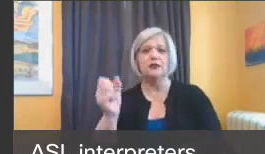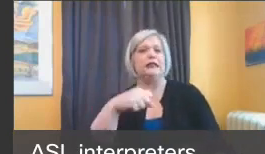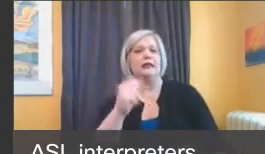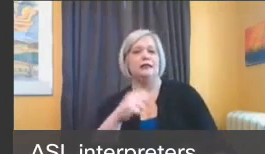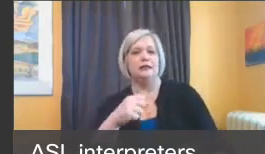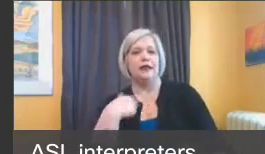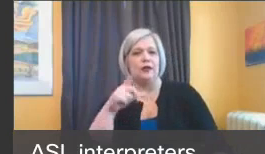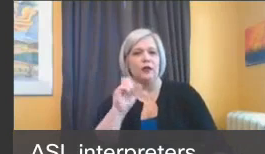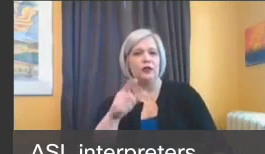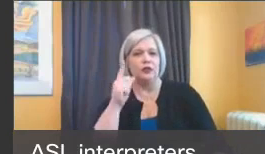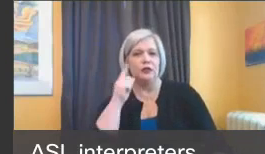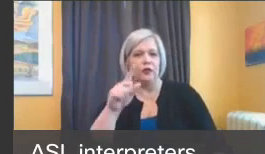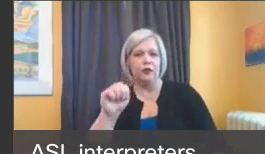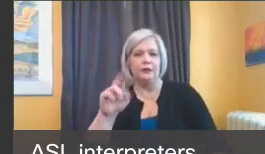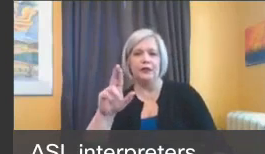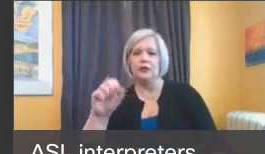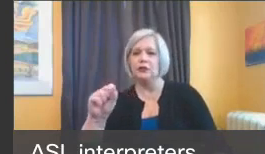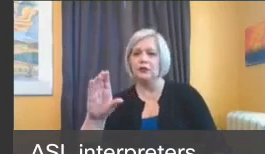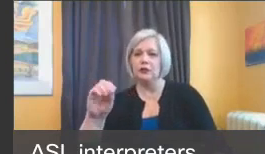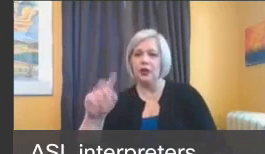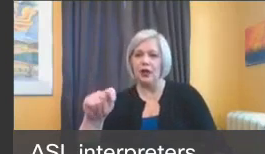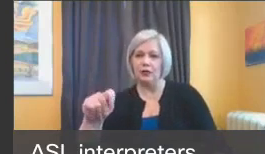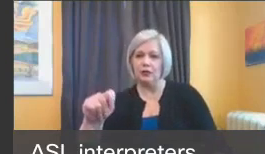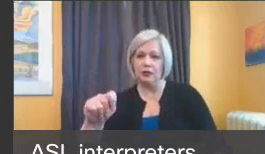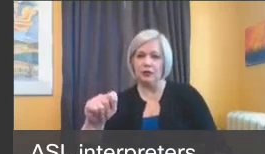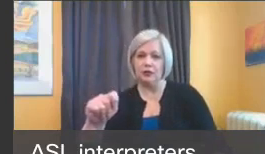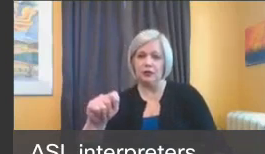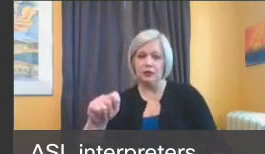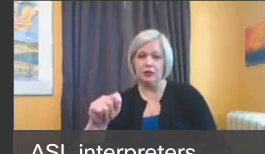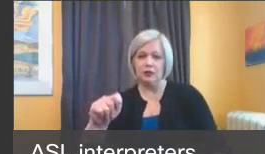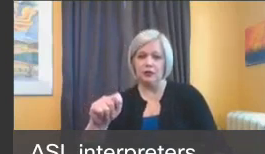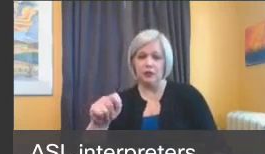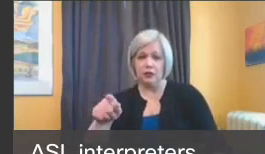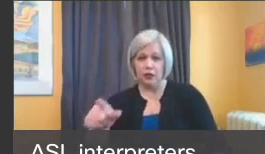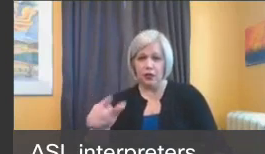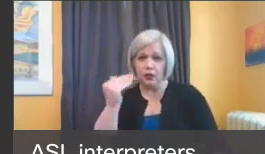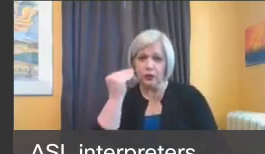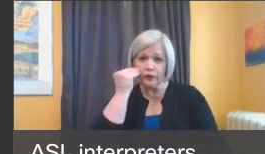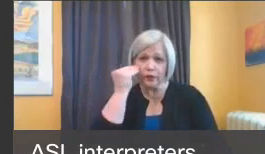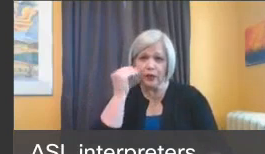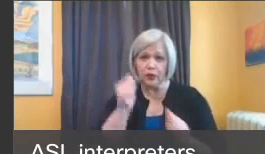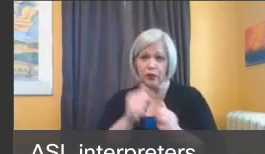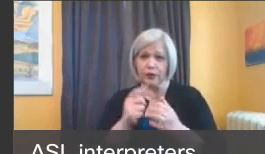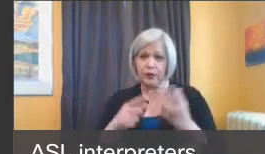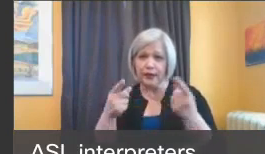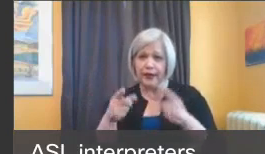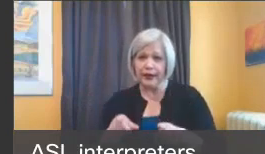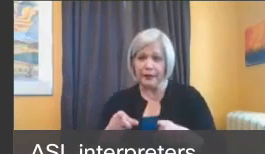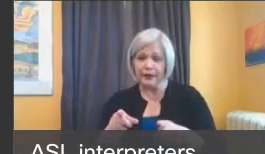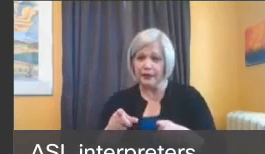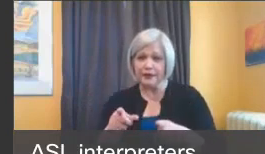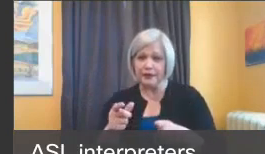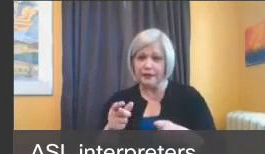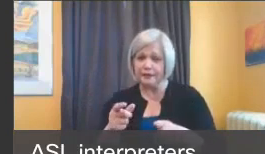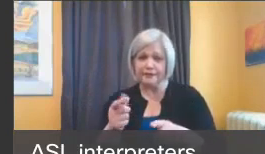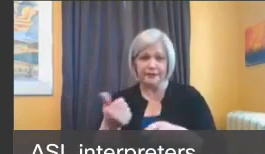I have a question for Mr. Scott. Are you familiar with what happened a couple of elections